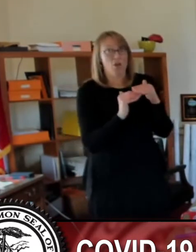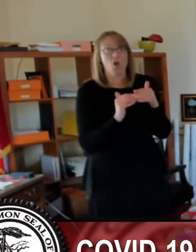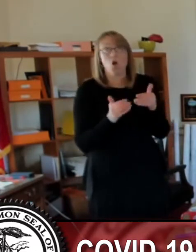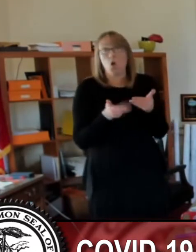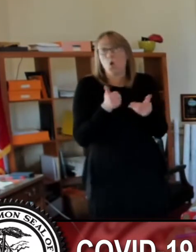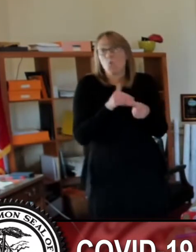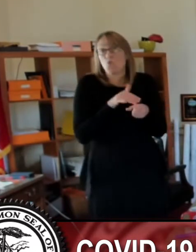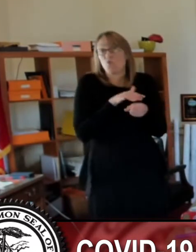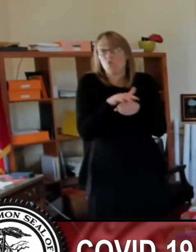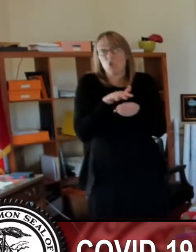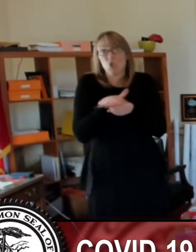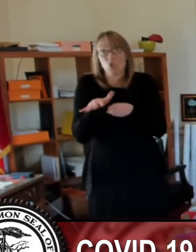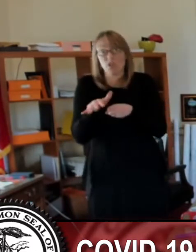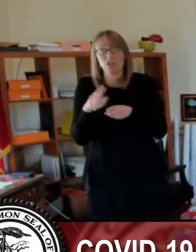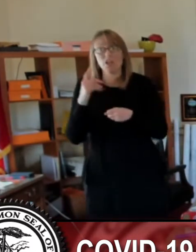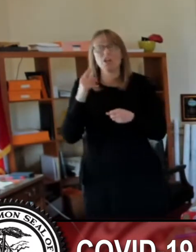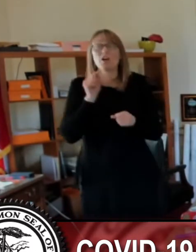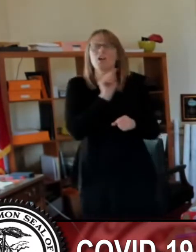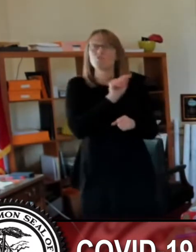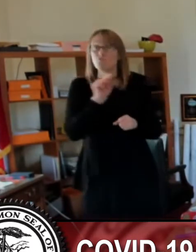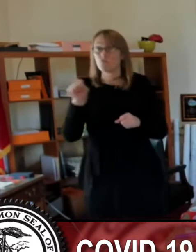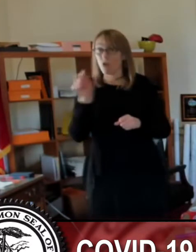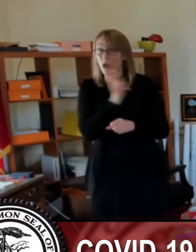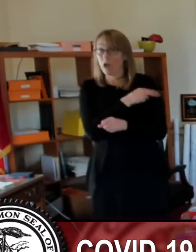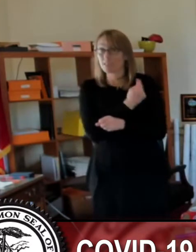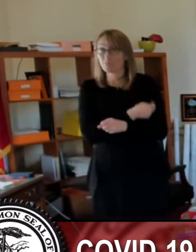are thinking about